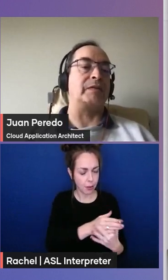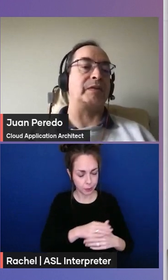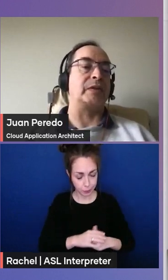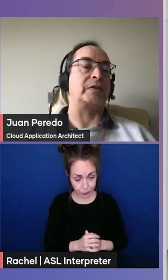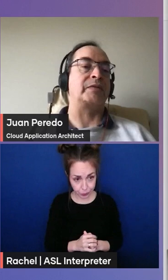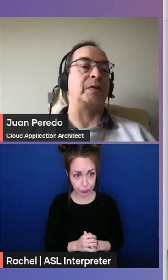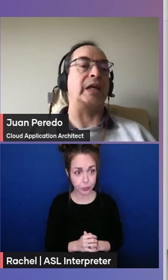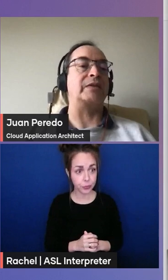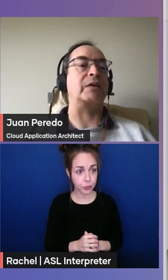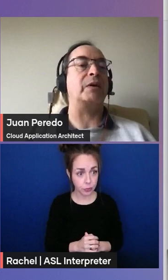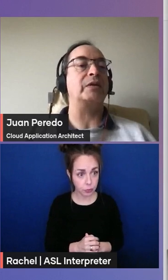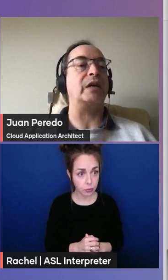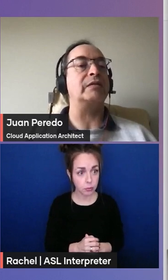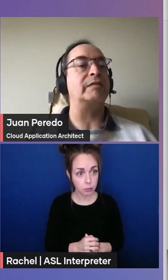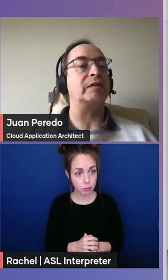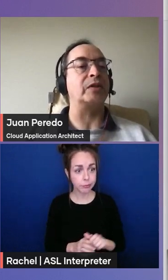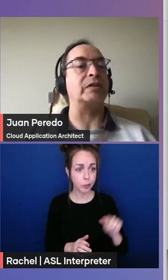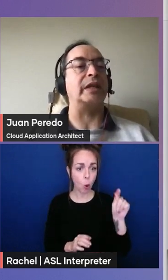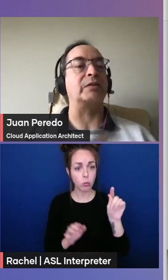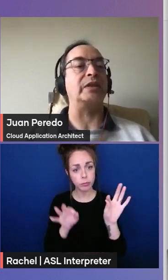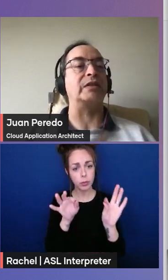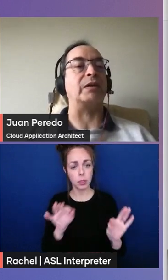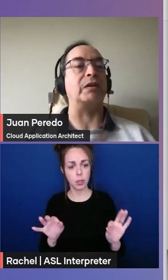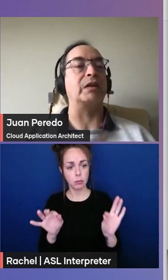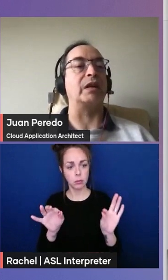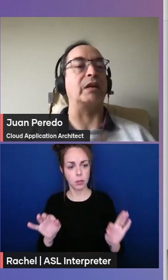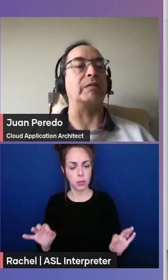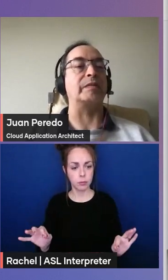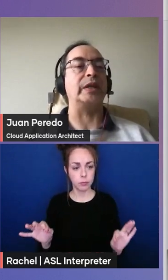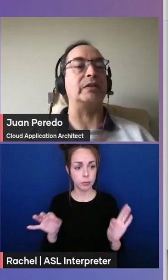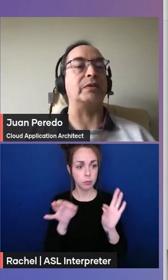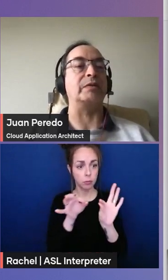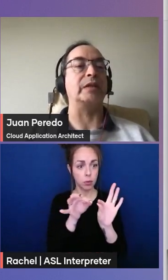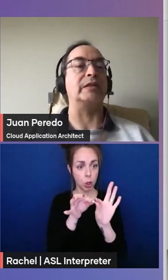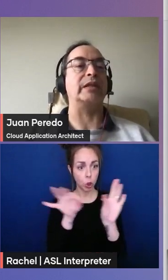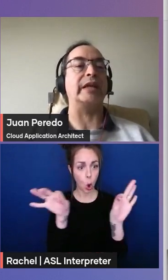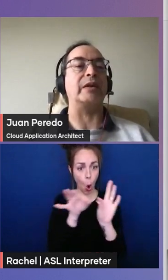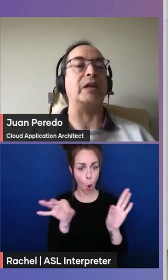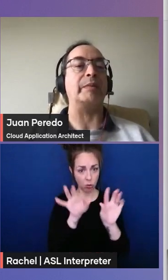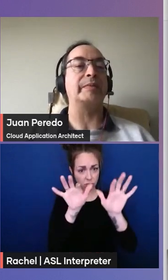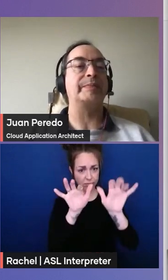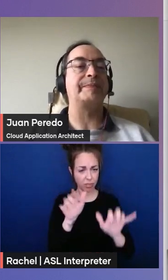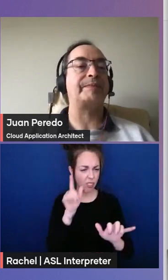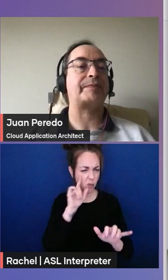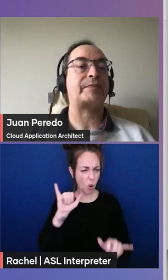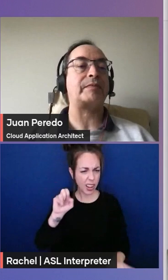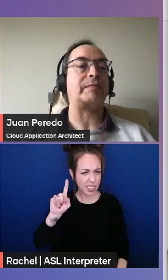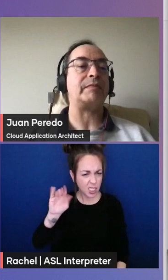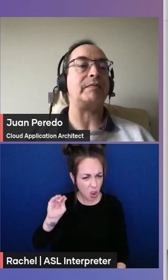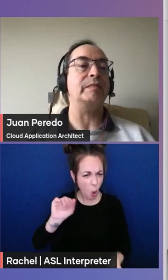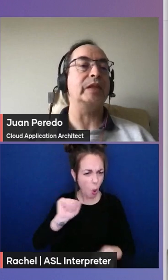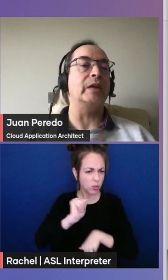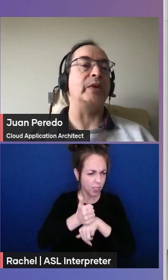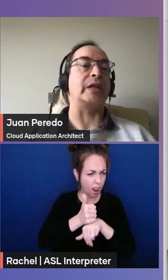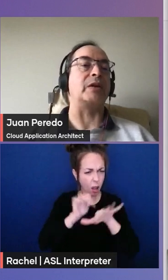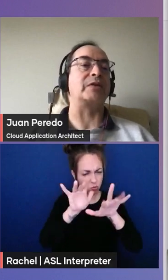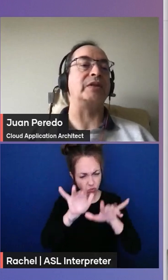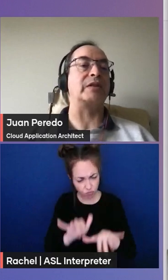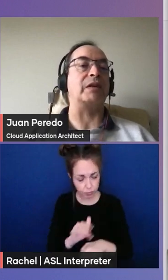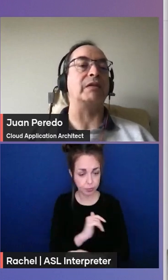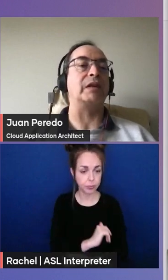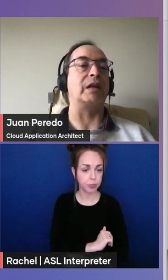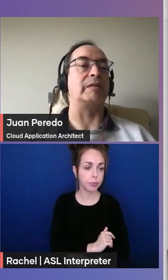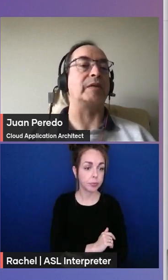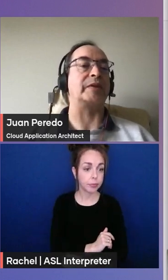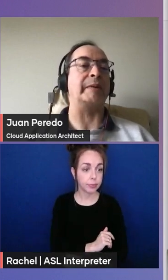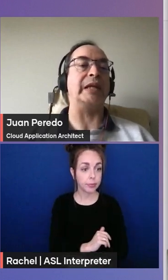So those few lines of code are just there to install Istio and set it all up. We can also